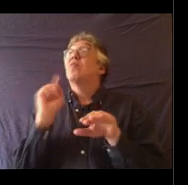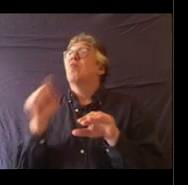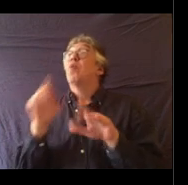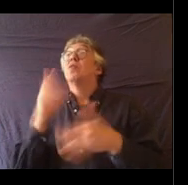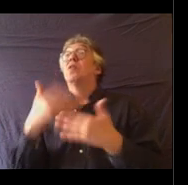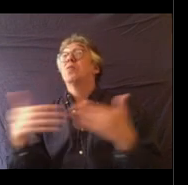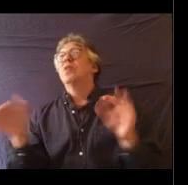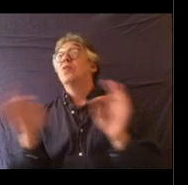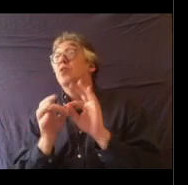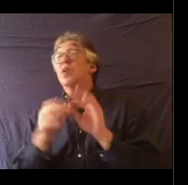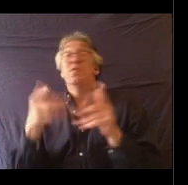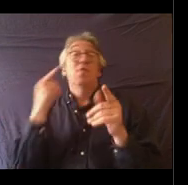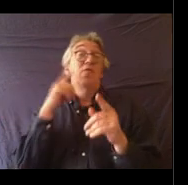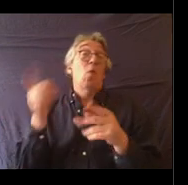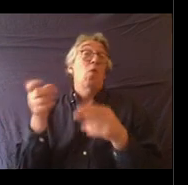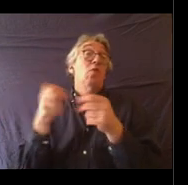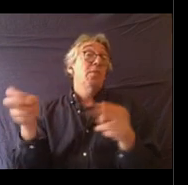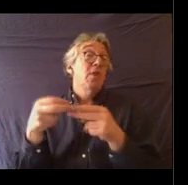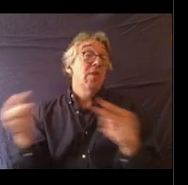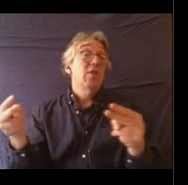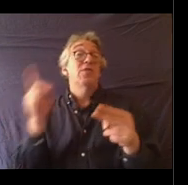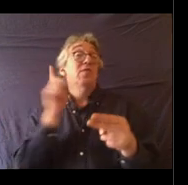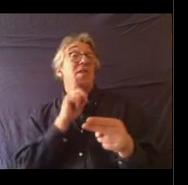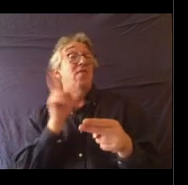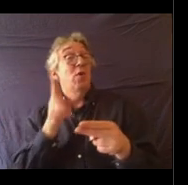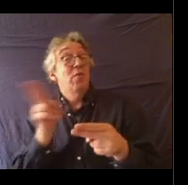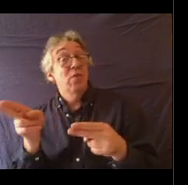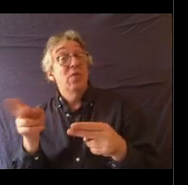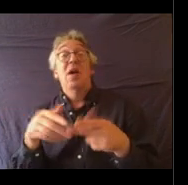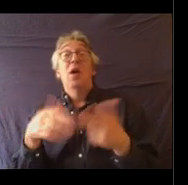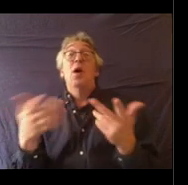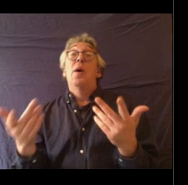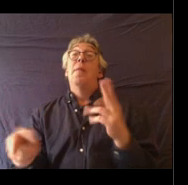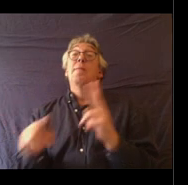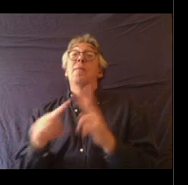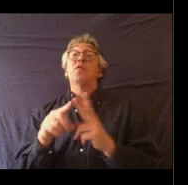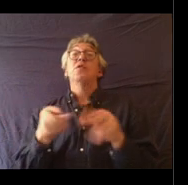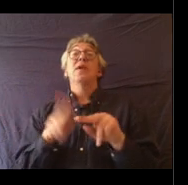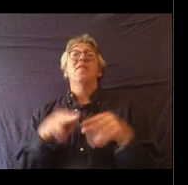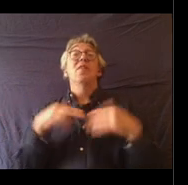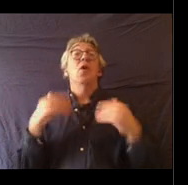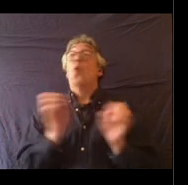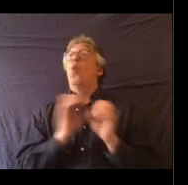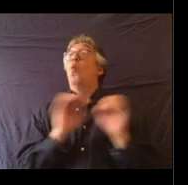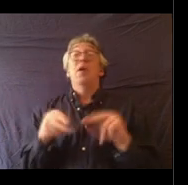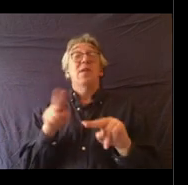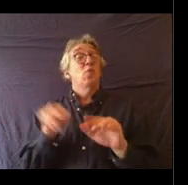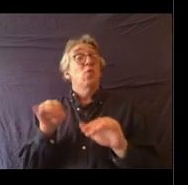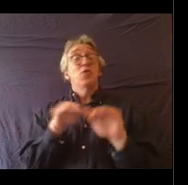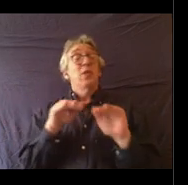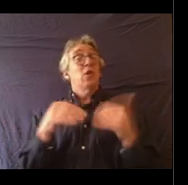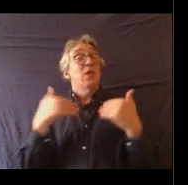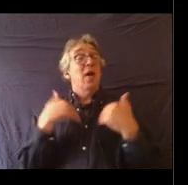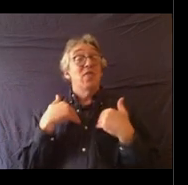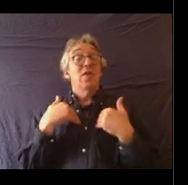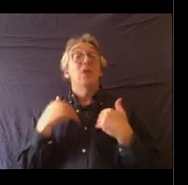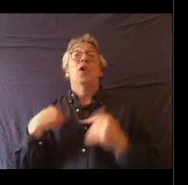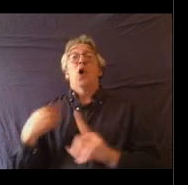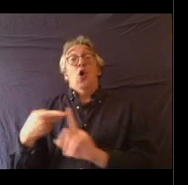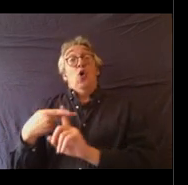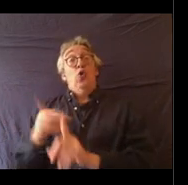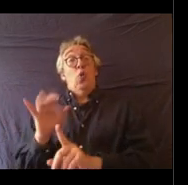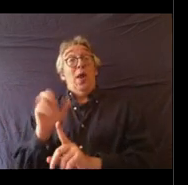for subtitles for the deaf and hard of hearing. But also, if you don't have national standards, in the toolkit, we also provide you